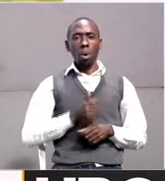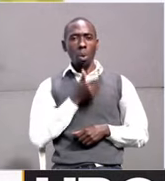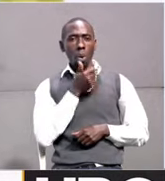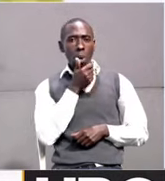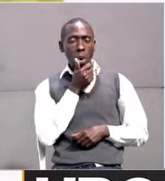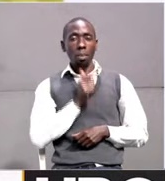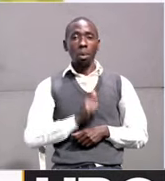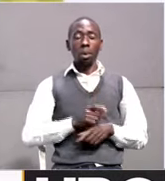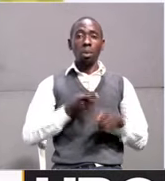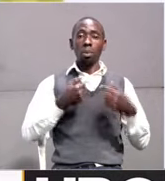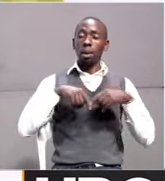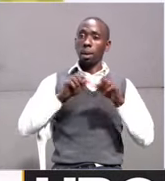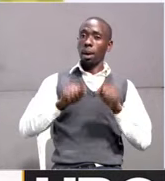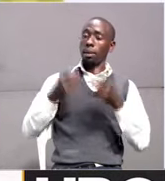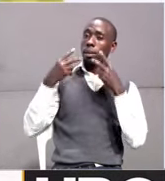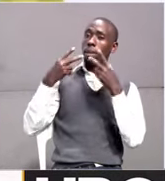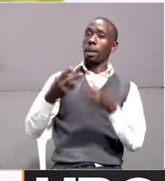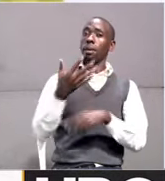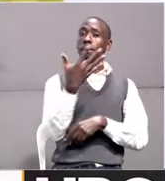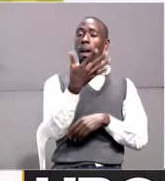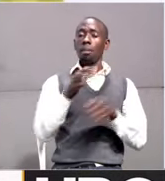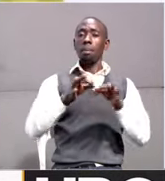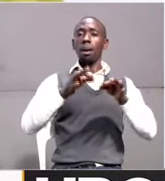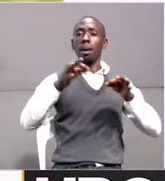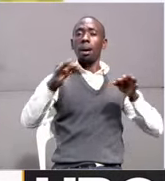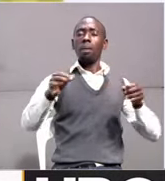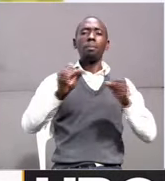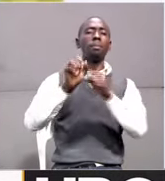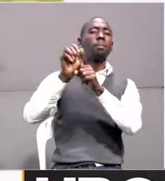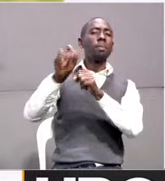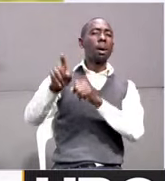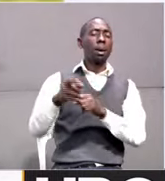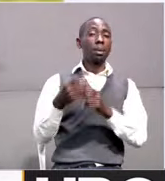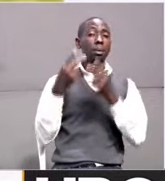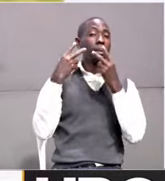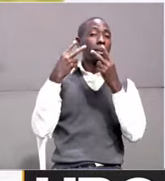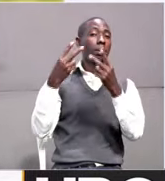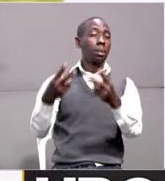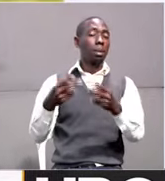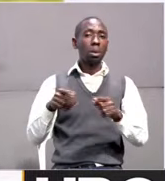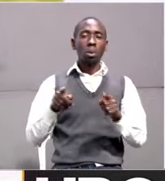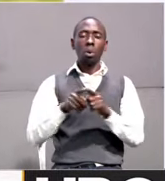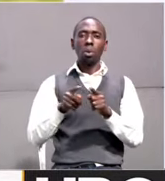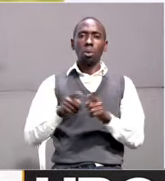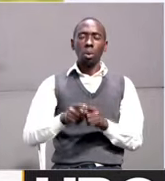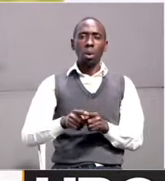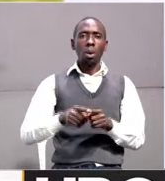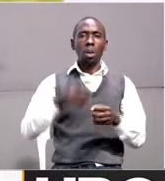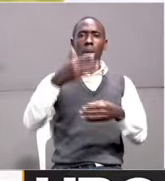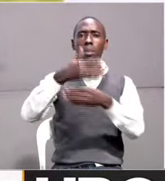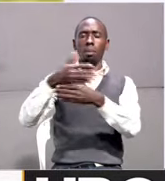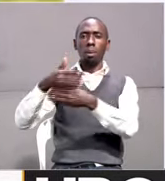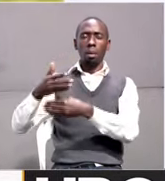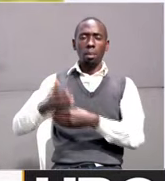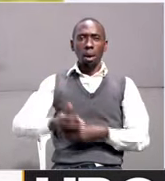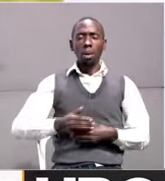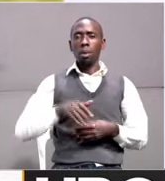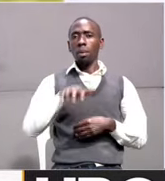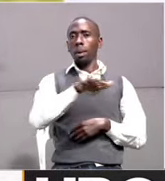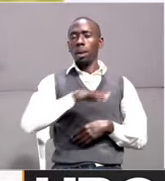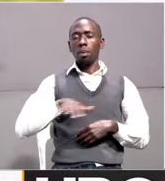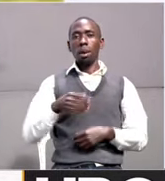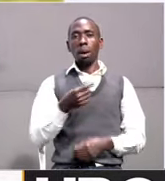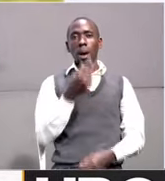and we could now see about 5 miles distance, and the contour of the pastoral plateau of Ankori.